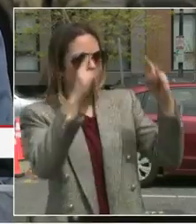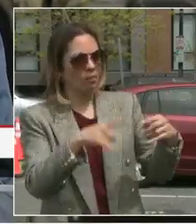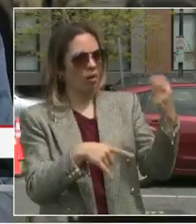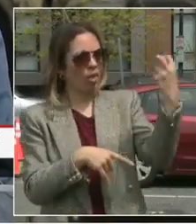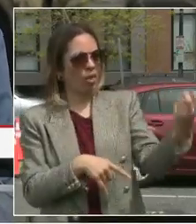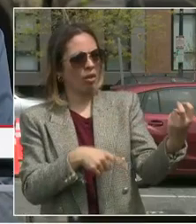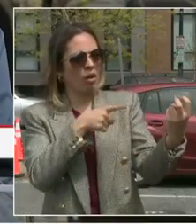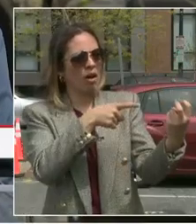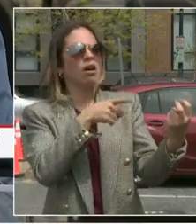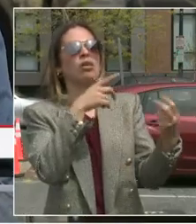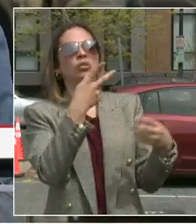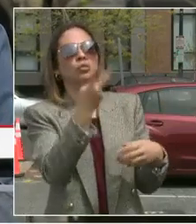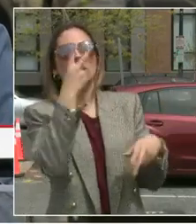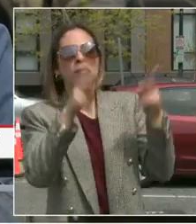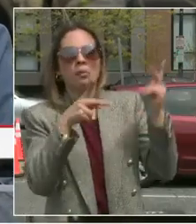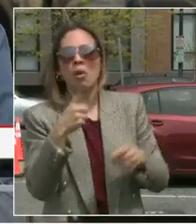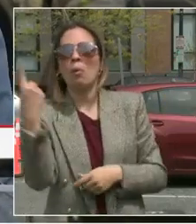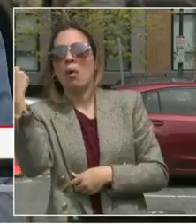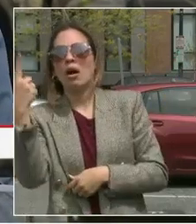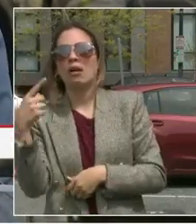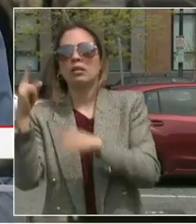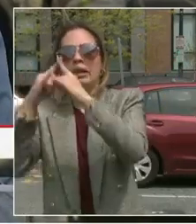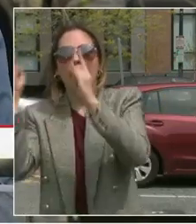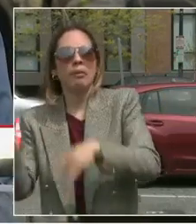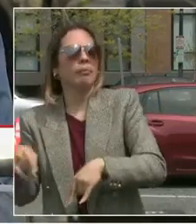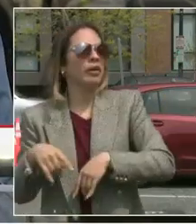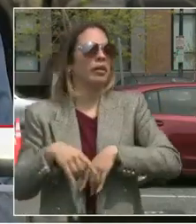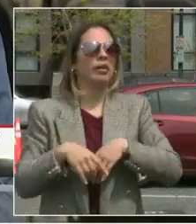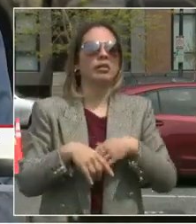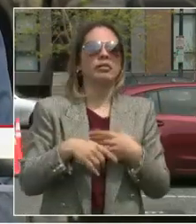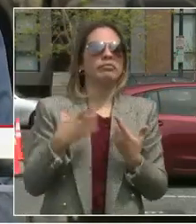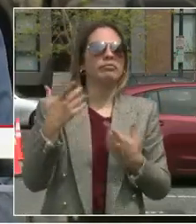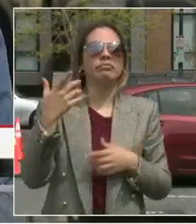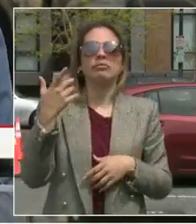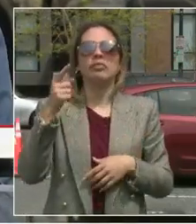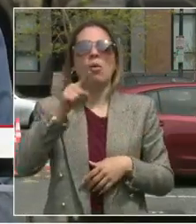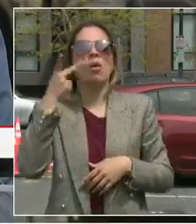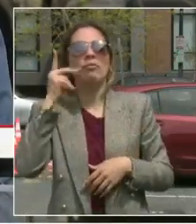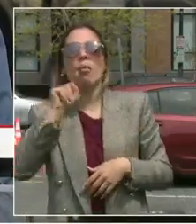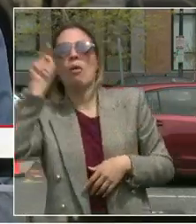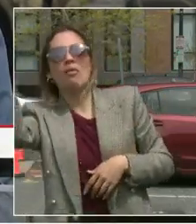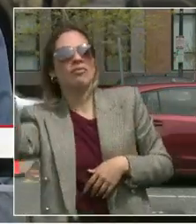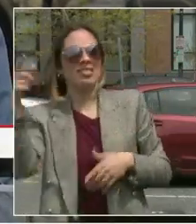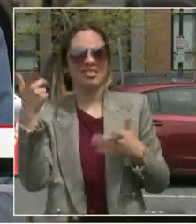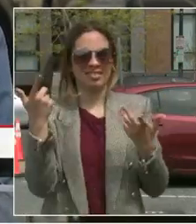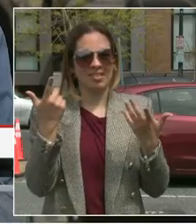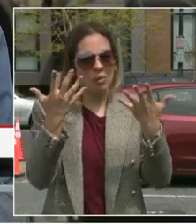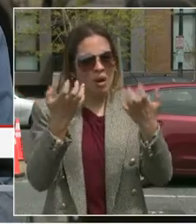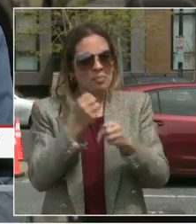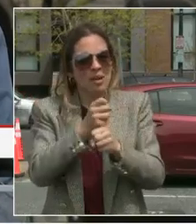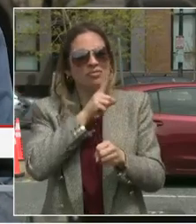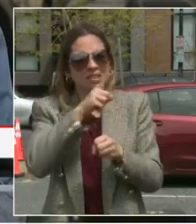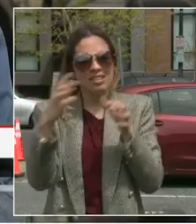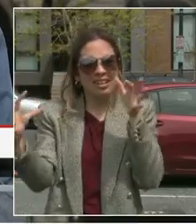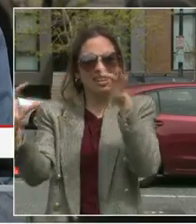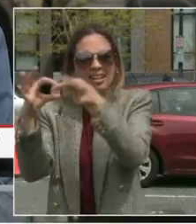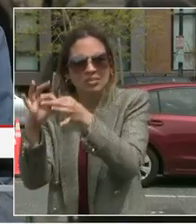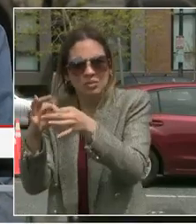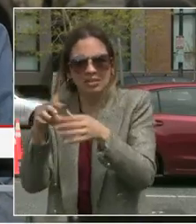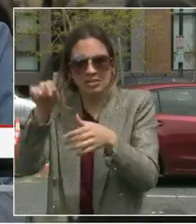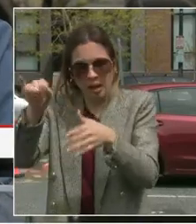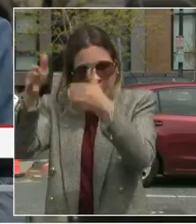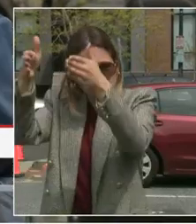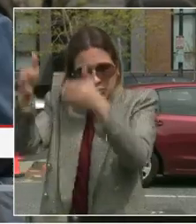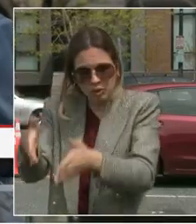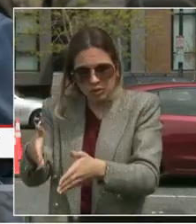two people or one person that's in a far off place. And we first of all want to know that we're connecting to that individual and offering